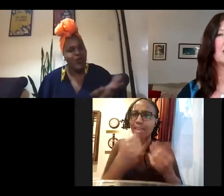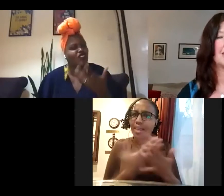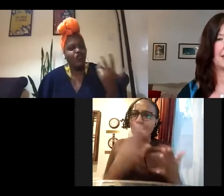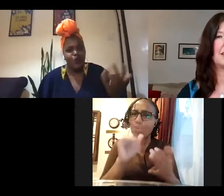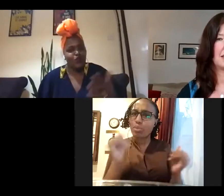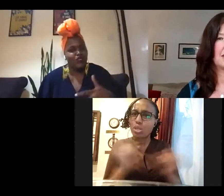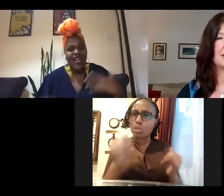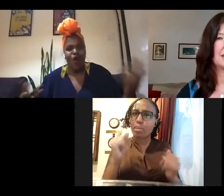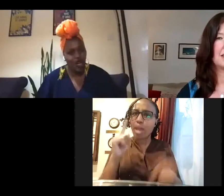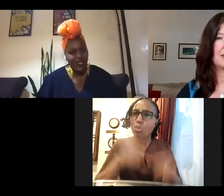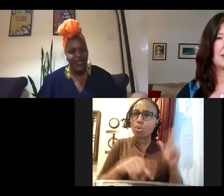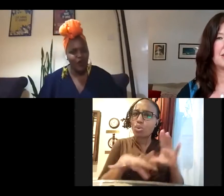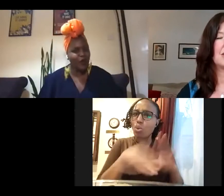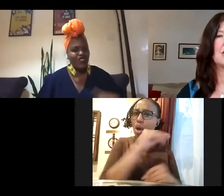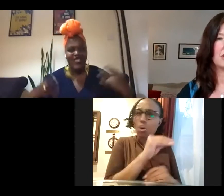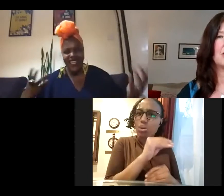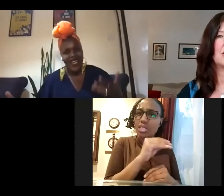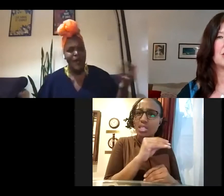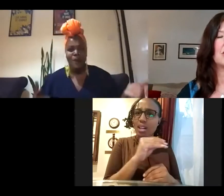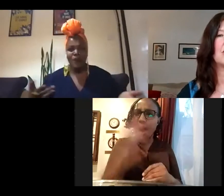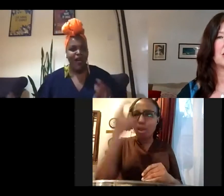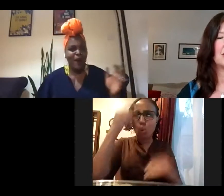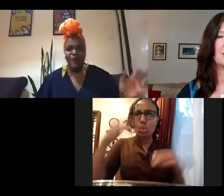go out, but I just thought it was just like a holiday. I thought it was